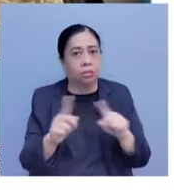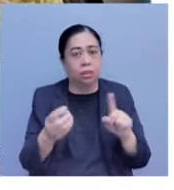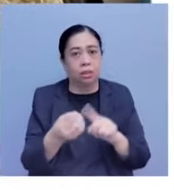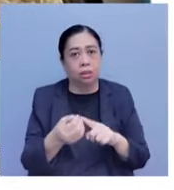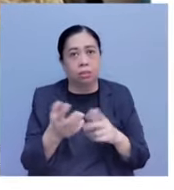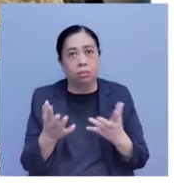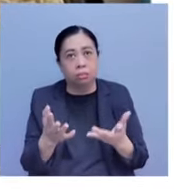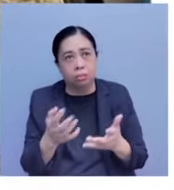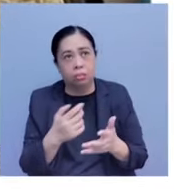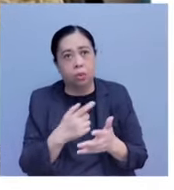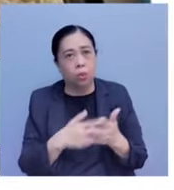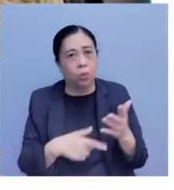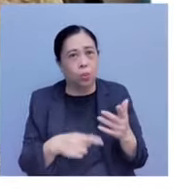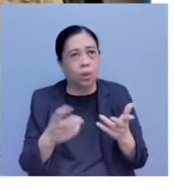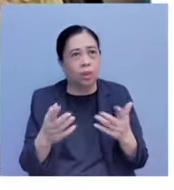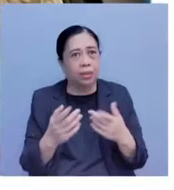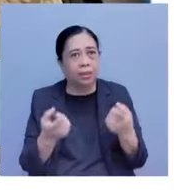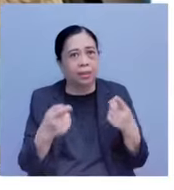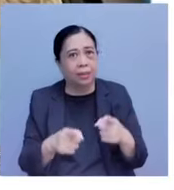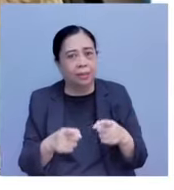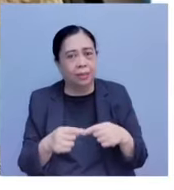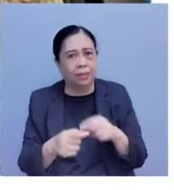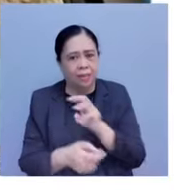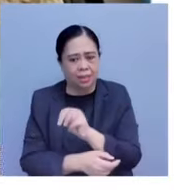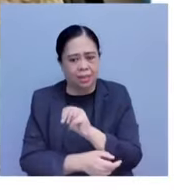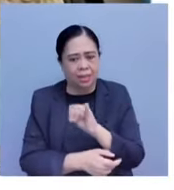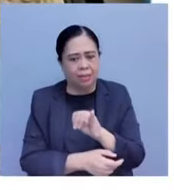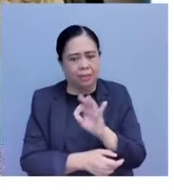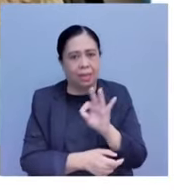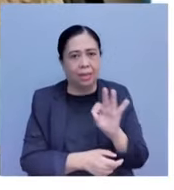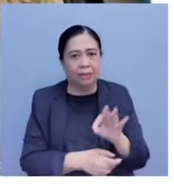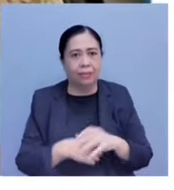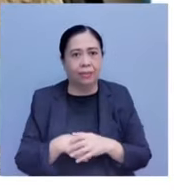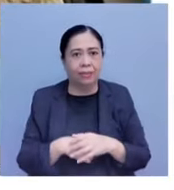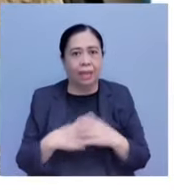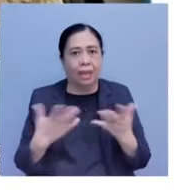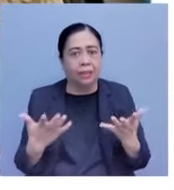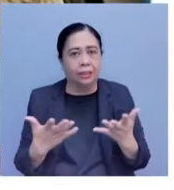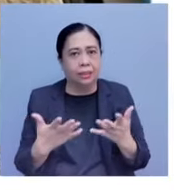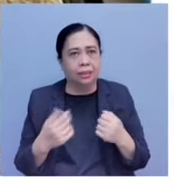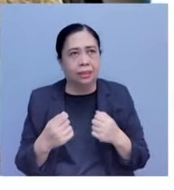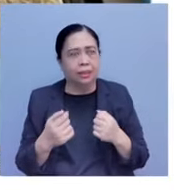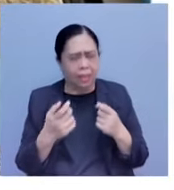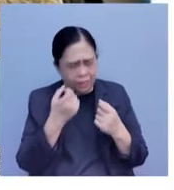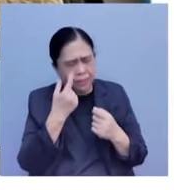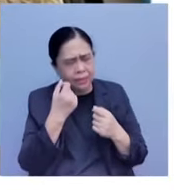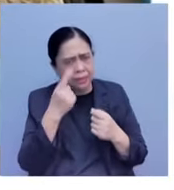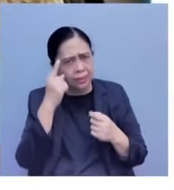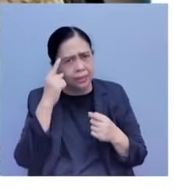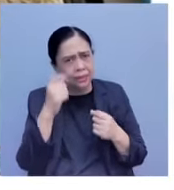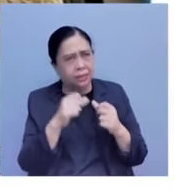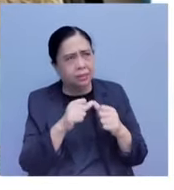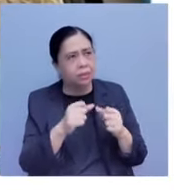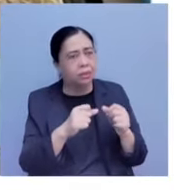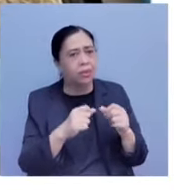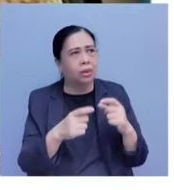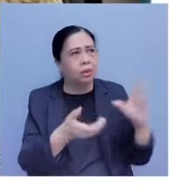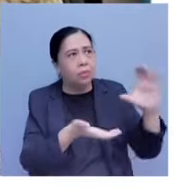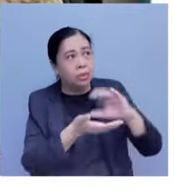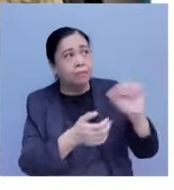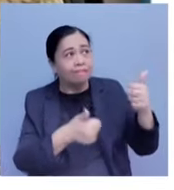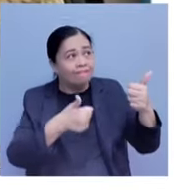what the face of the investment, I mean, I commiserate with them if they keep assuring the investors